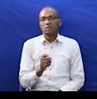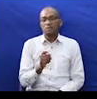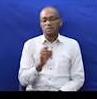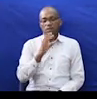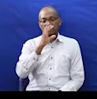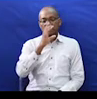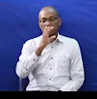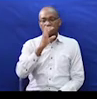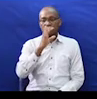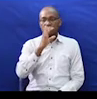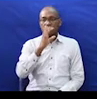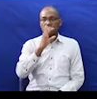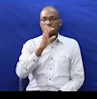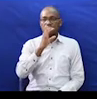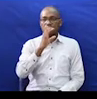BC over